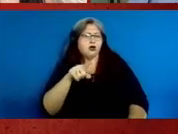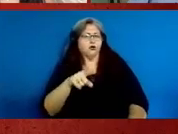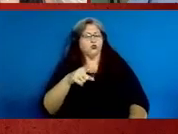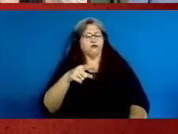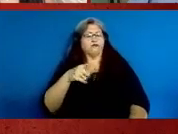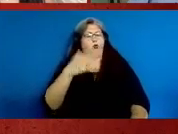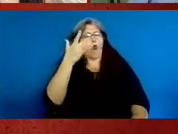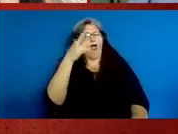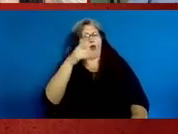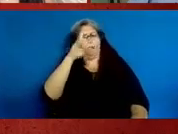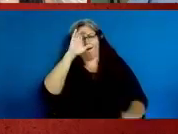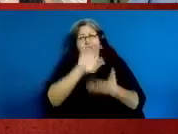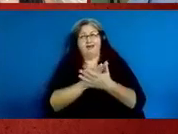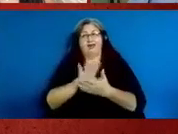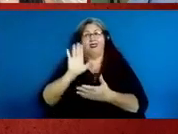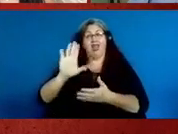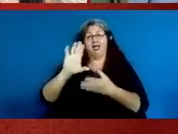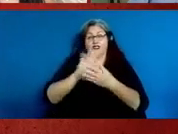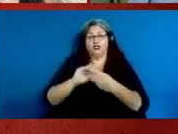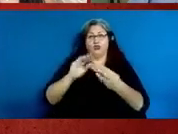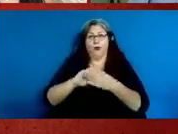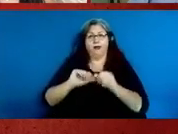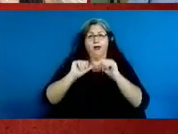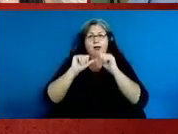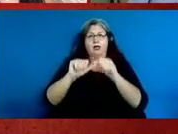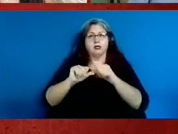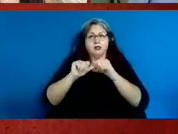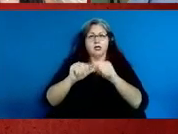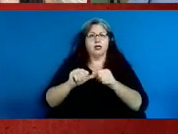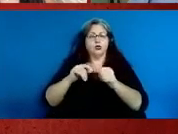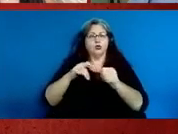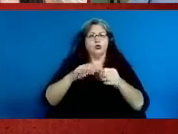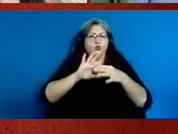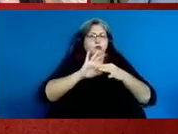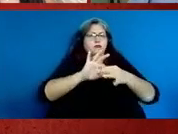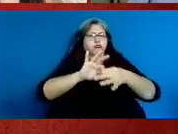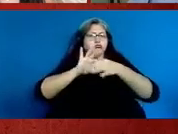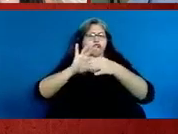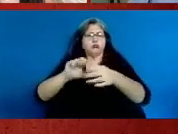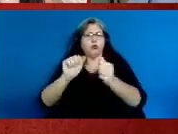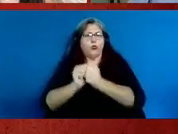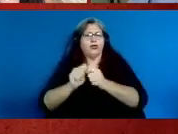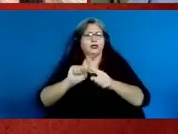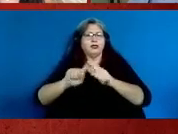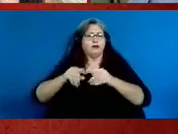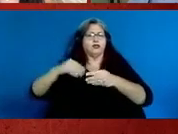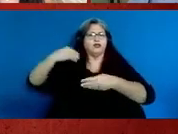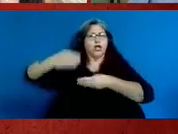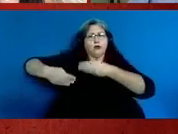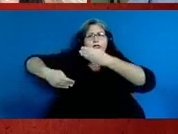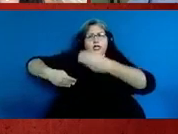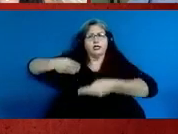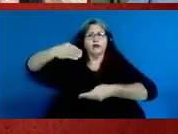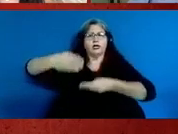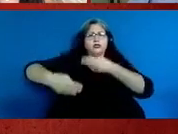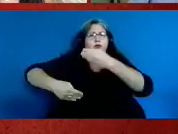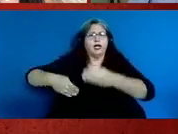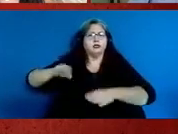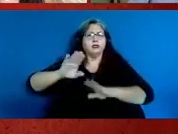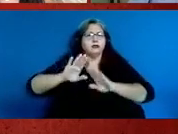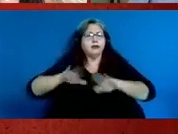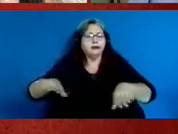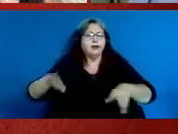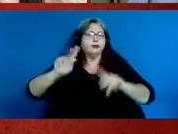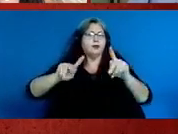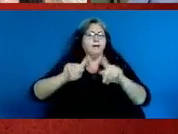story kind of continues to resonate audiences across generation after generation after generation? And not just because, you know, it's an